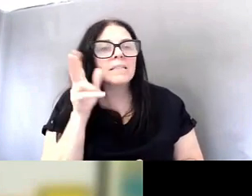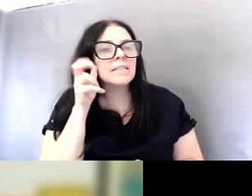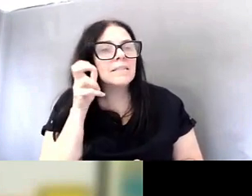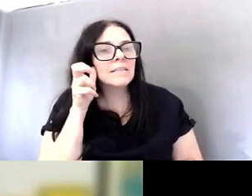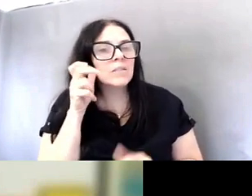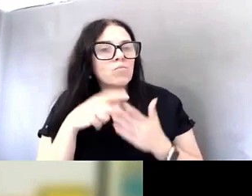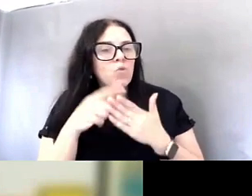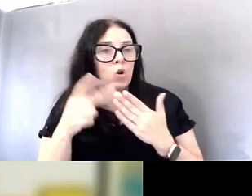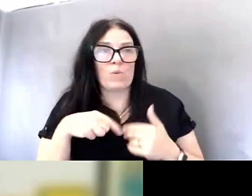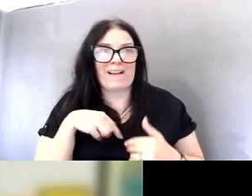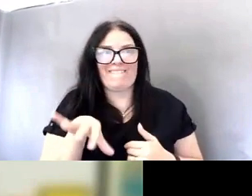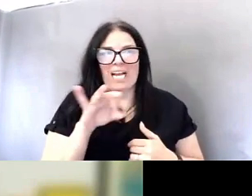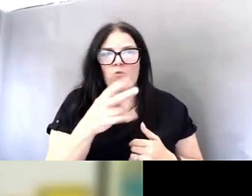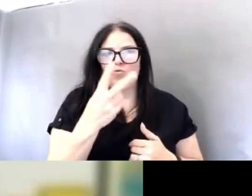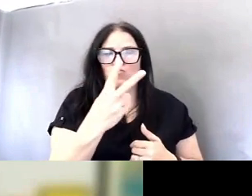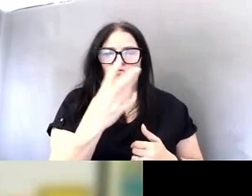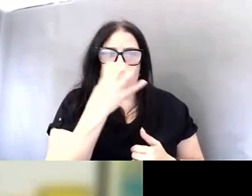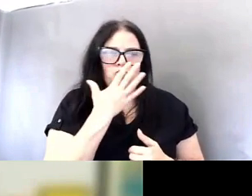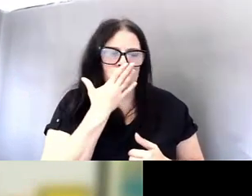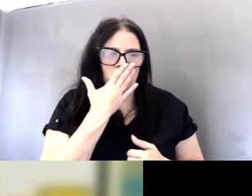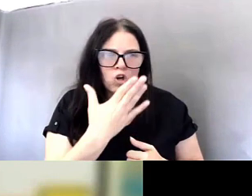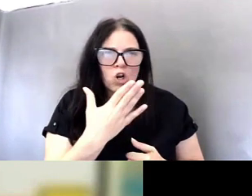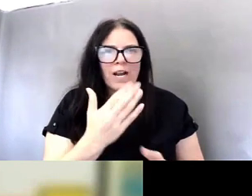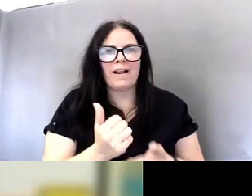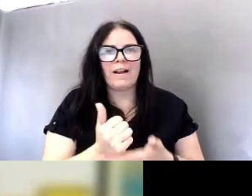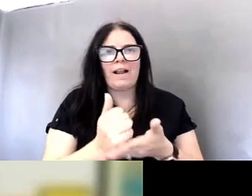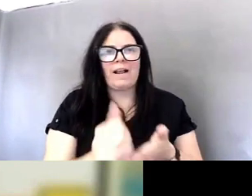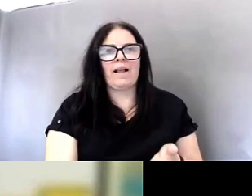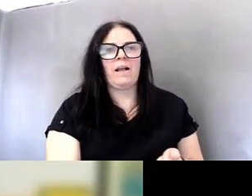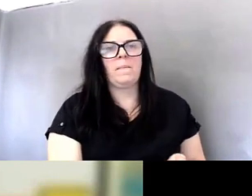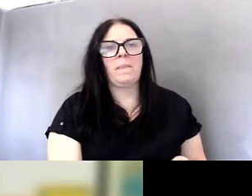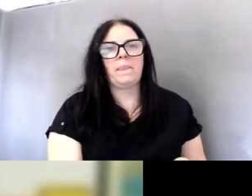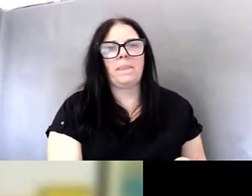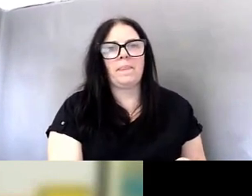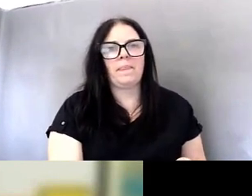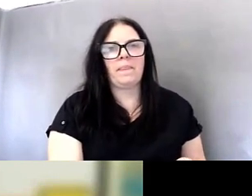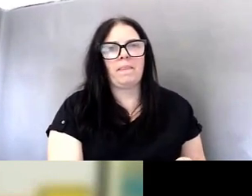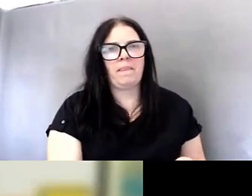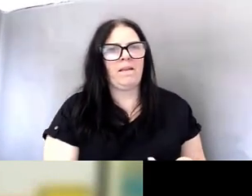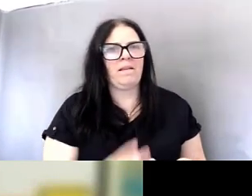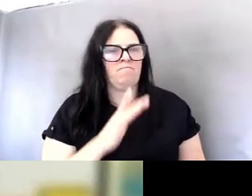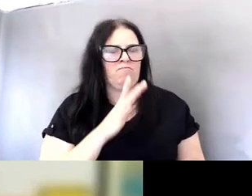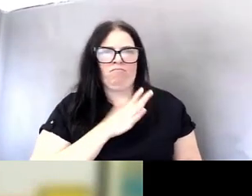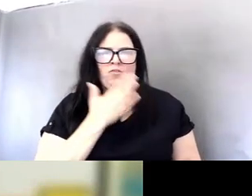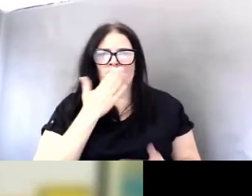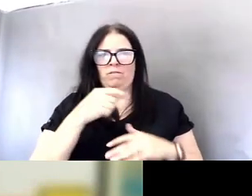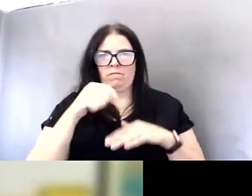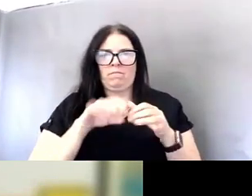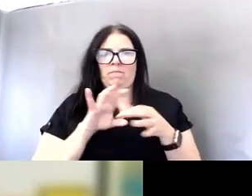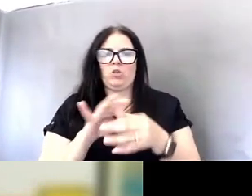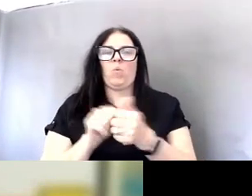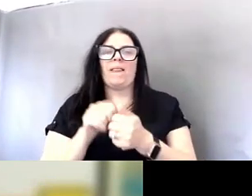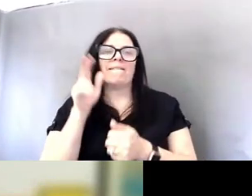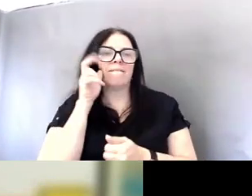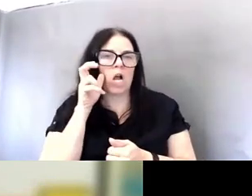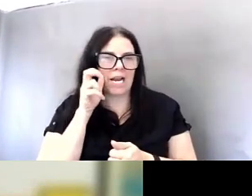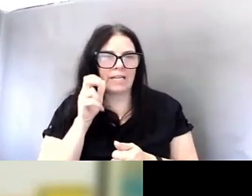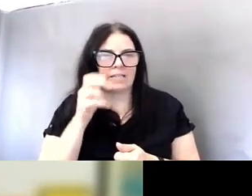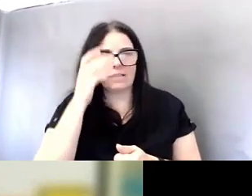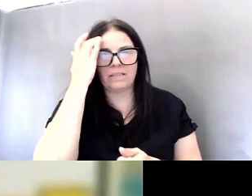two excellent resources that were very comprehensive, all about for phonics,